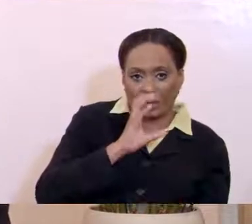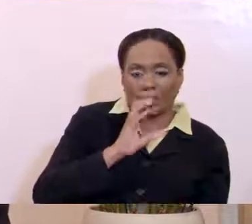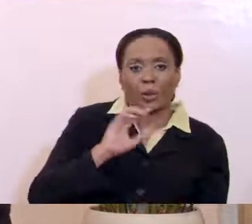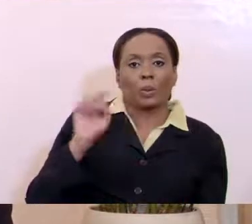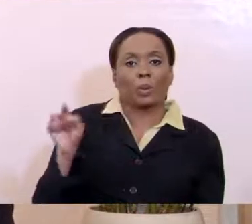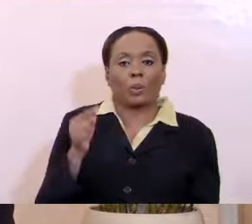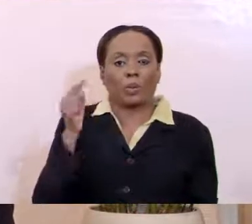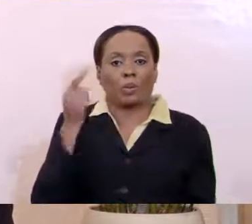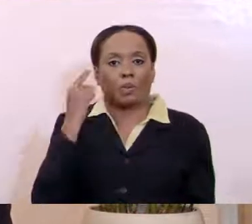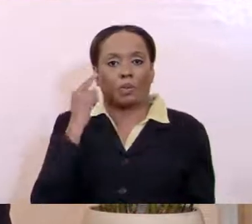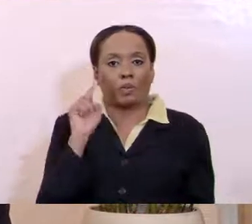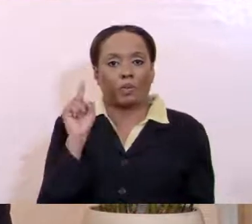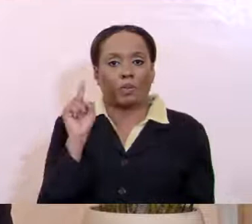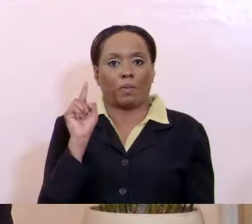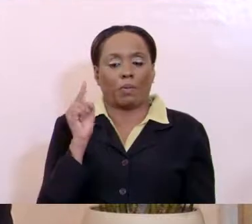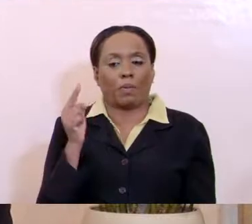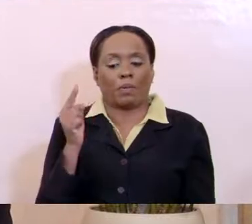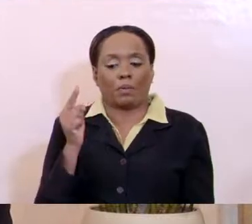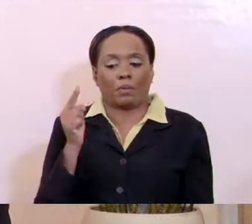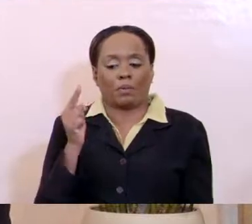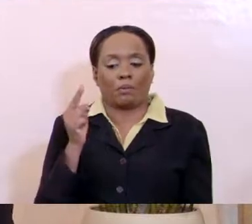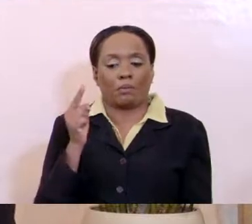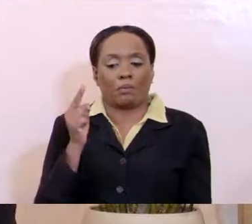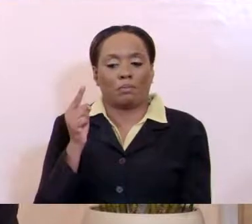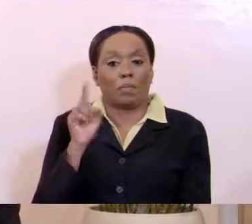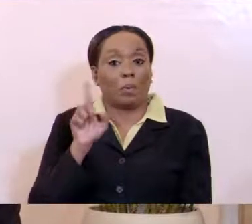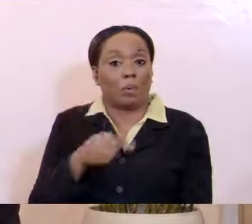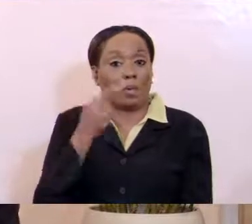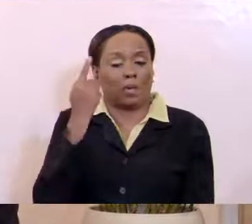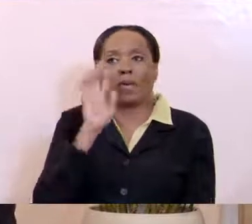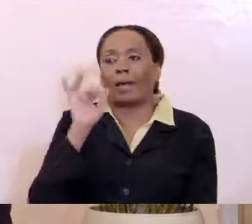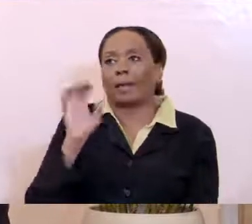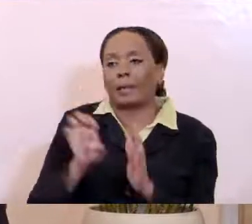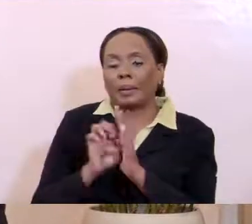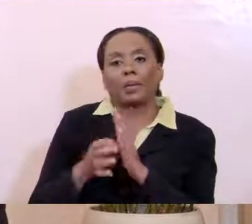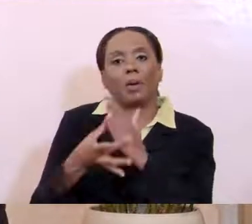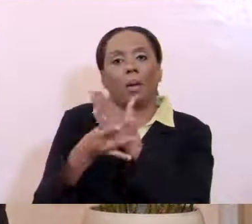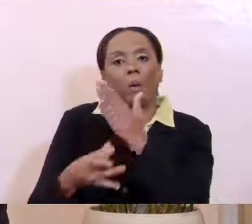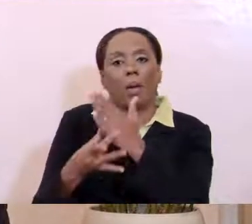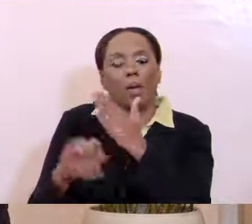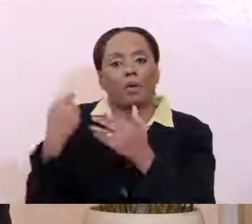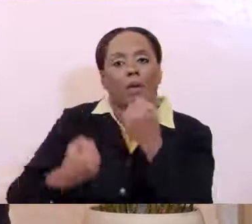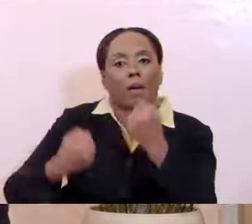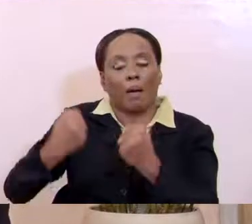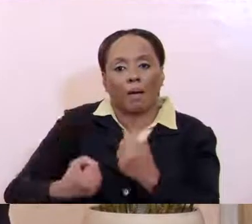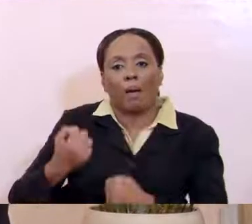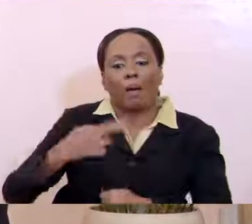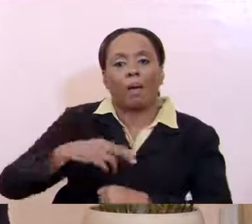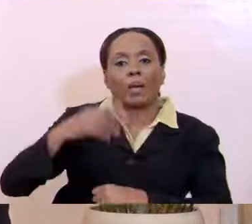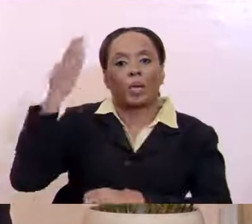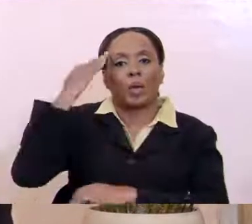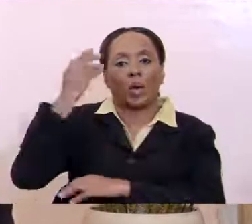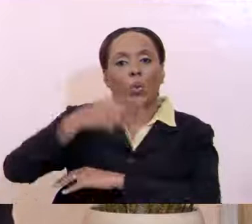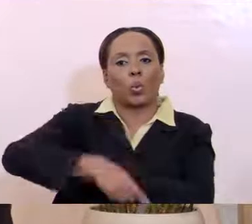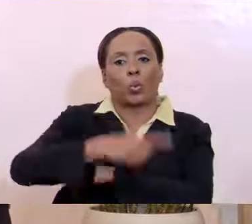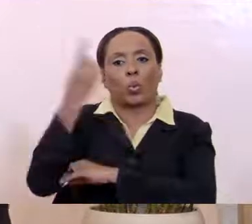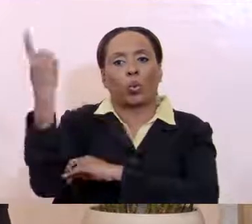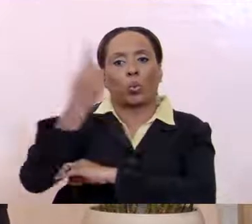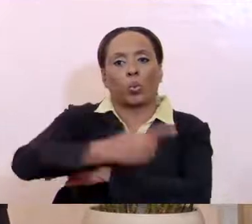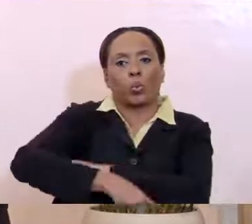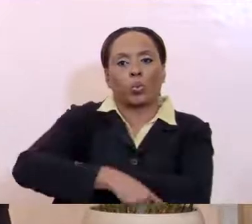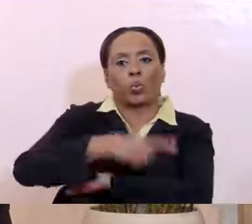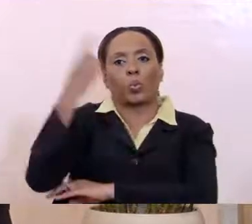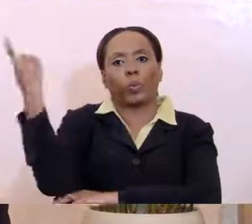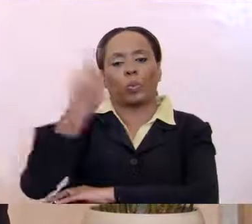allied to the use of your vehicle. So you can get motor oils, you can get windscreen wiper blades and things of that sort. But the things